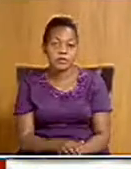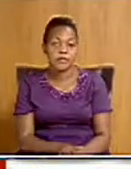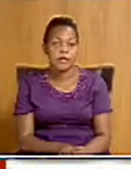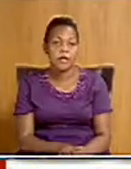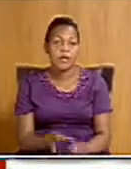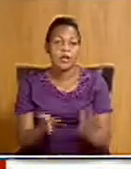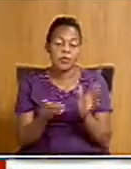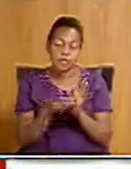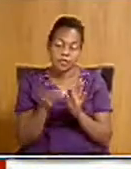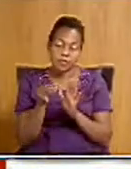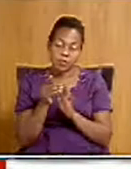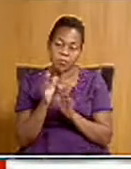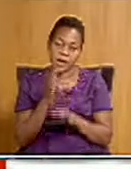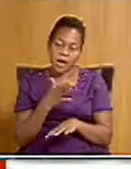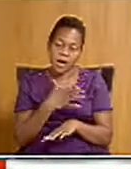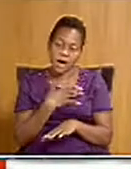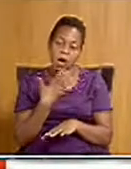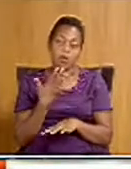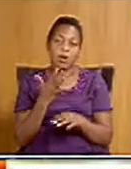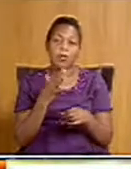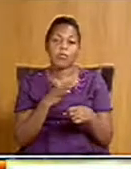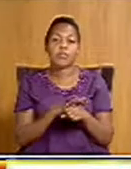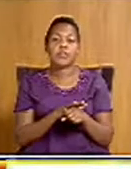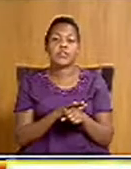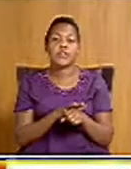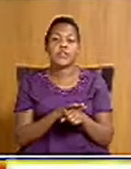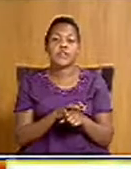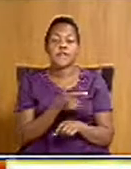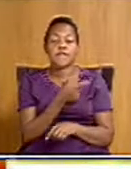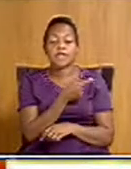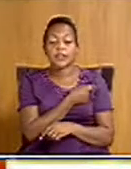we are developing our own vaccine,